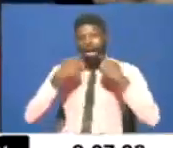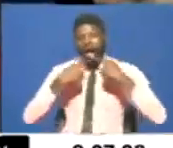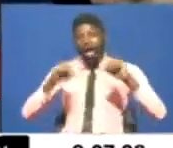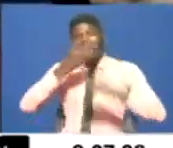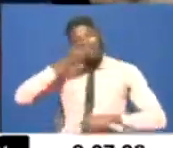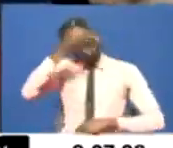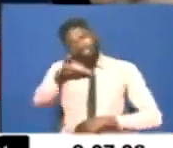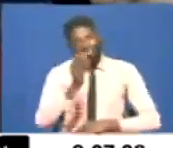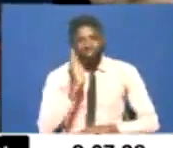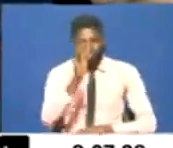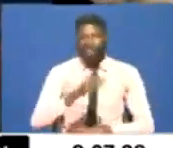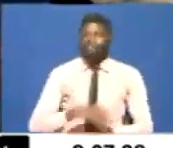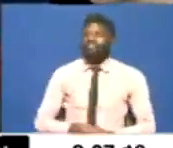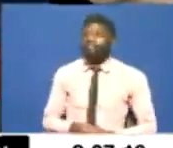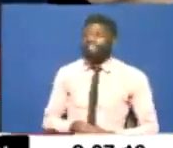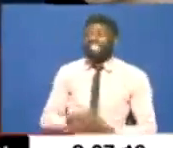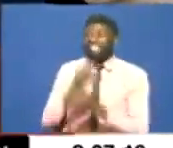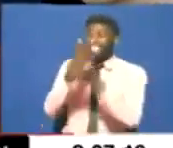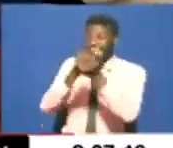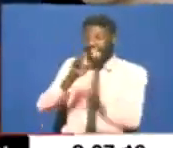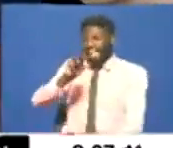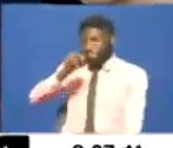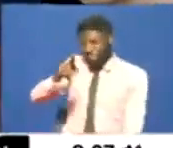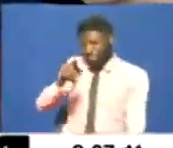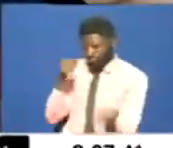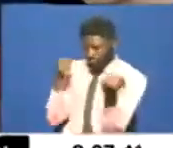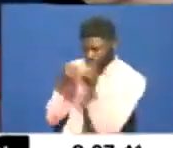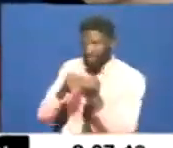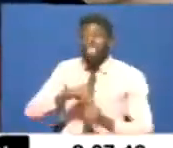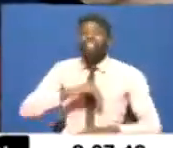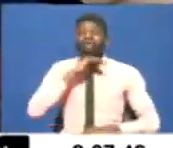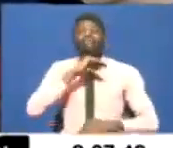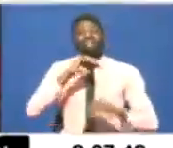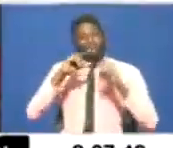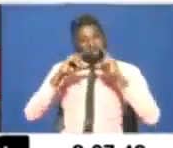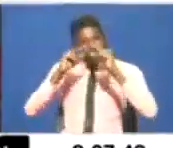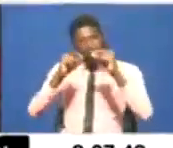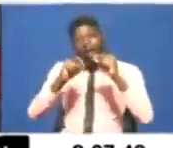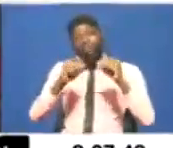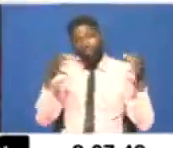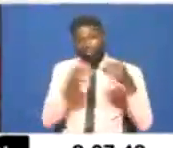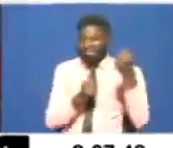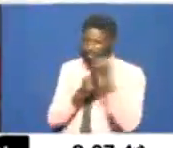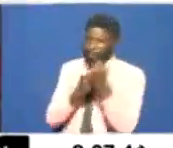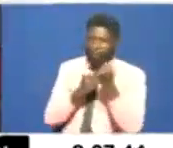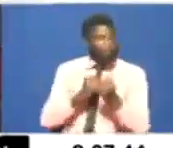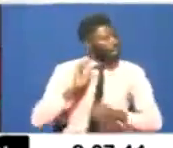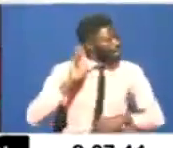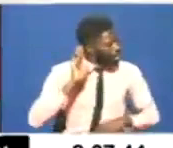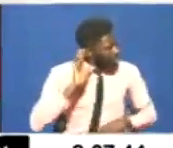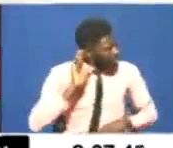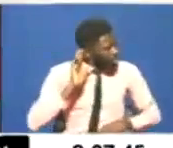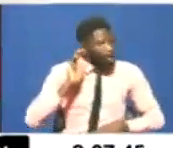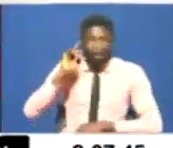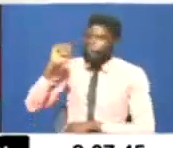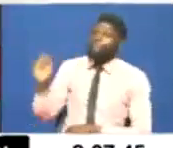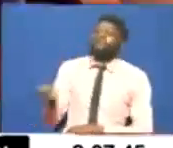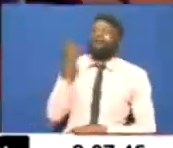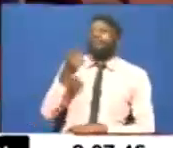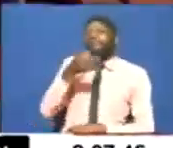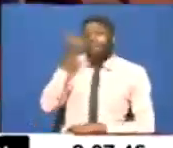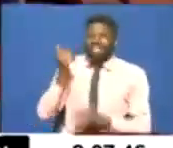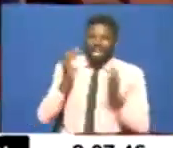A section of lawmakers allied to Raila Odinga urged their supporters to listen to President on the most suitable